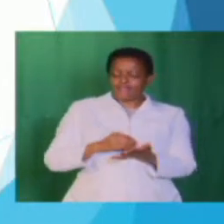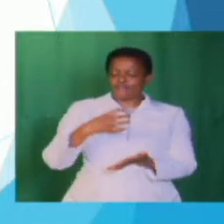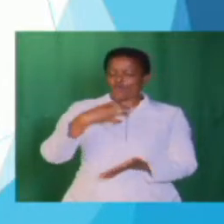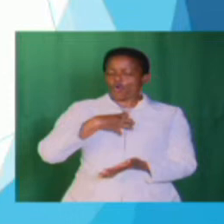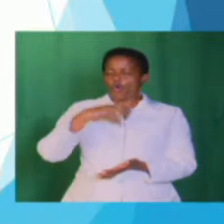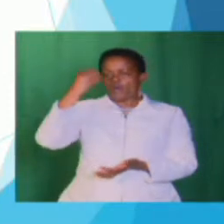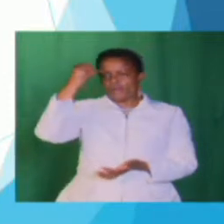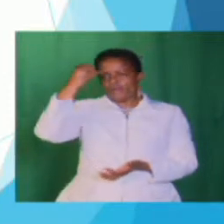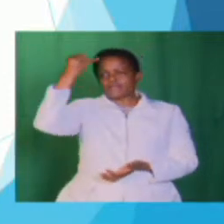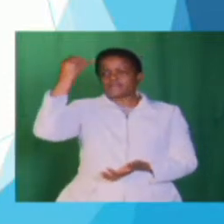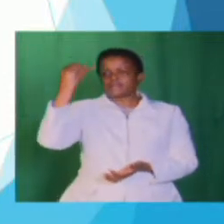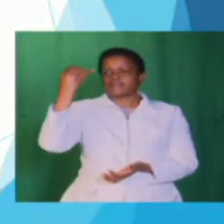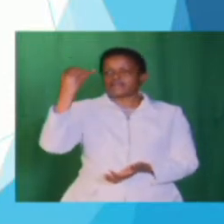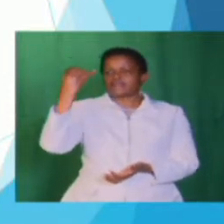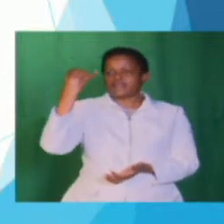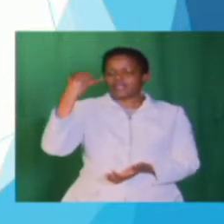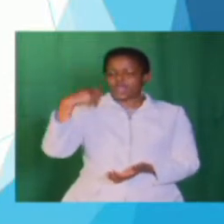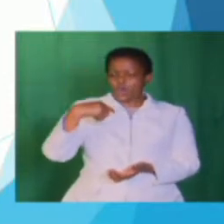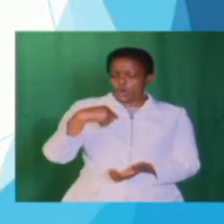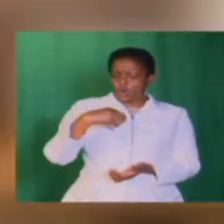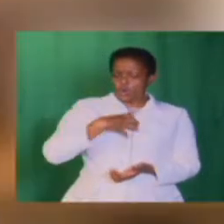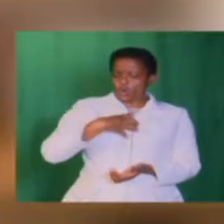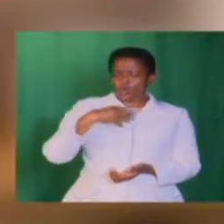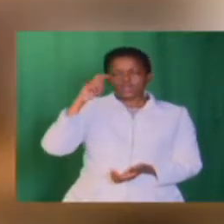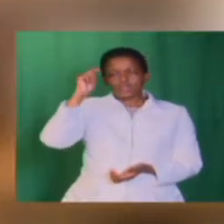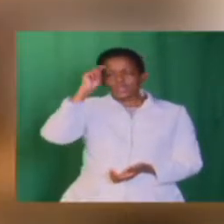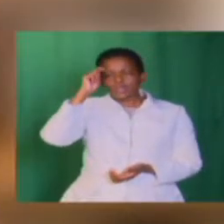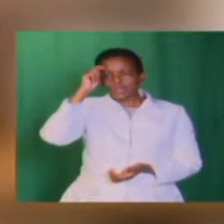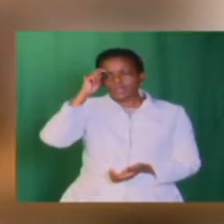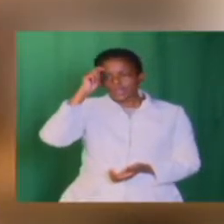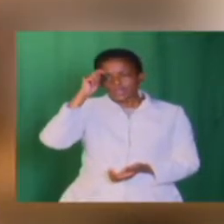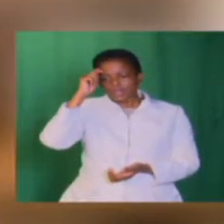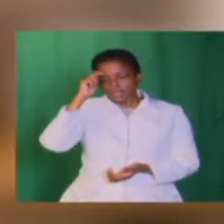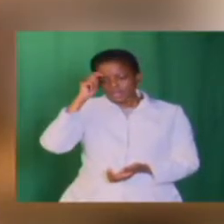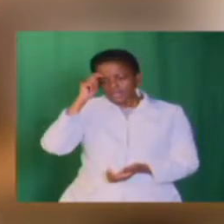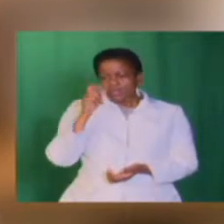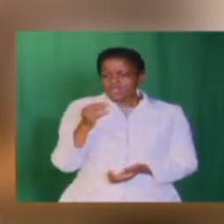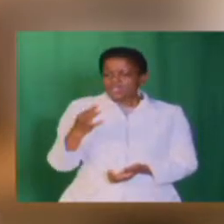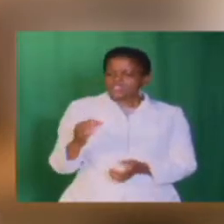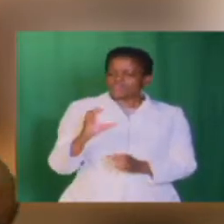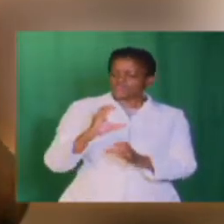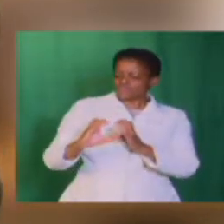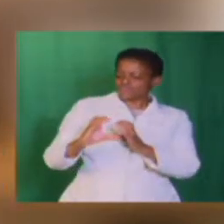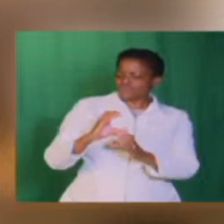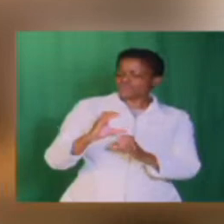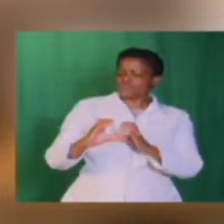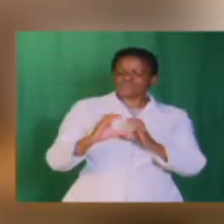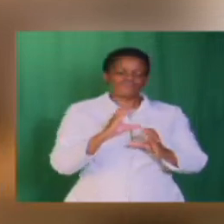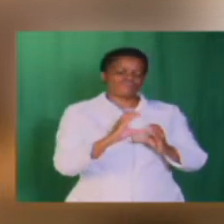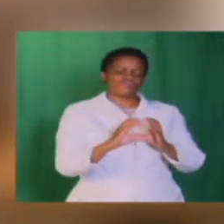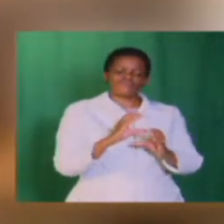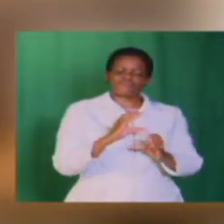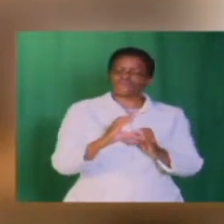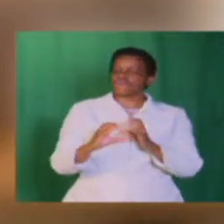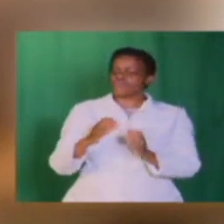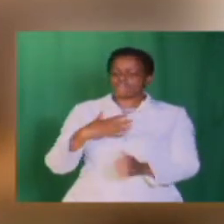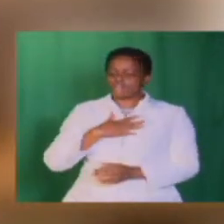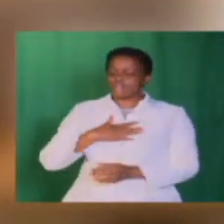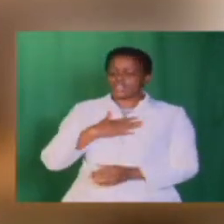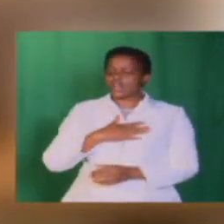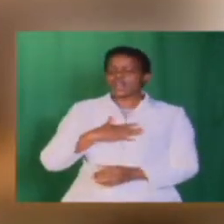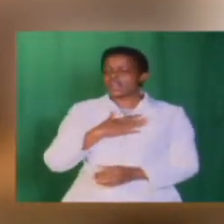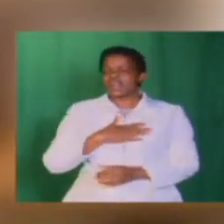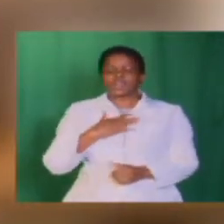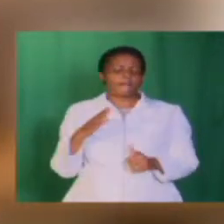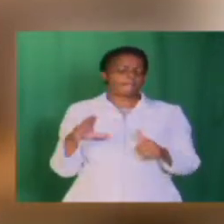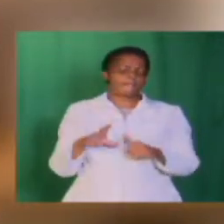your idea or your perception about something that is being shared or about something that everyone is feeling is very important. It